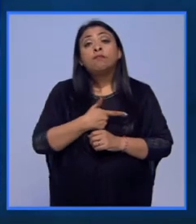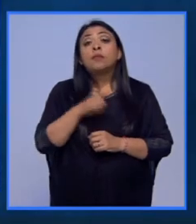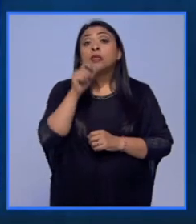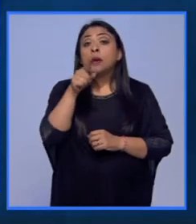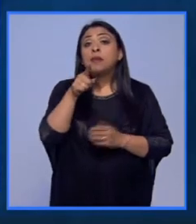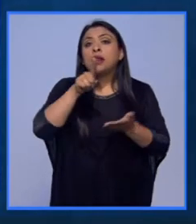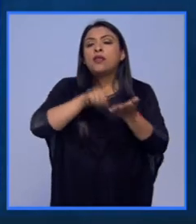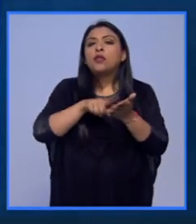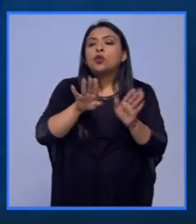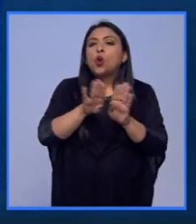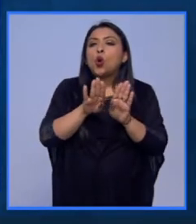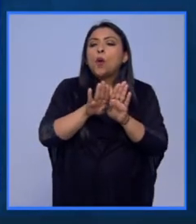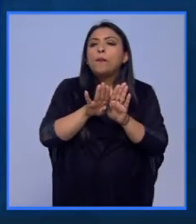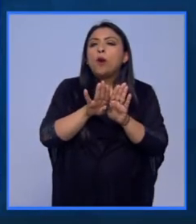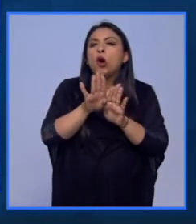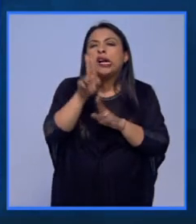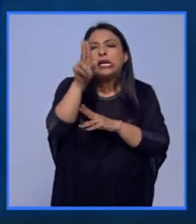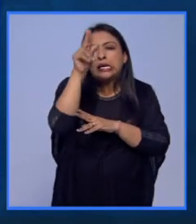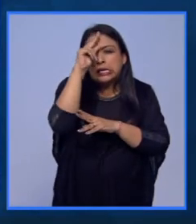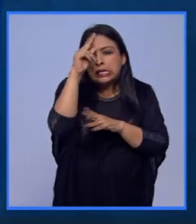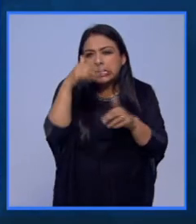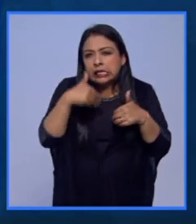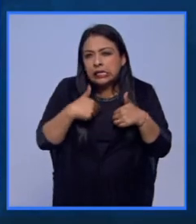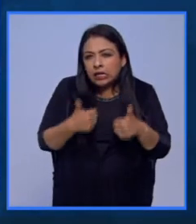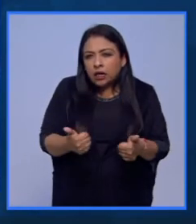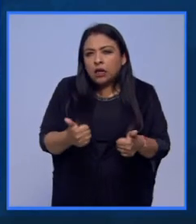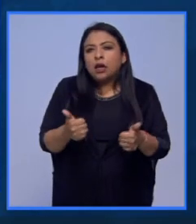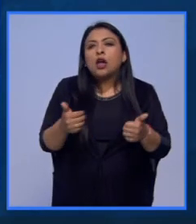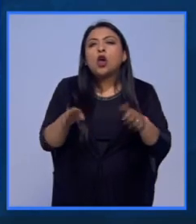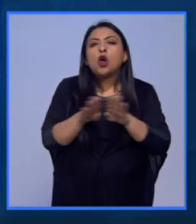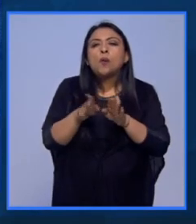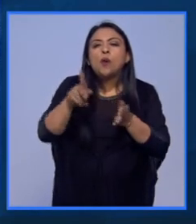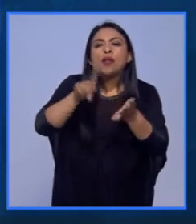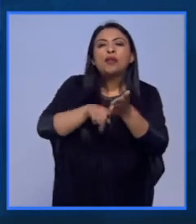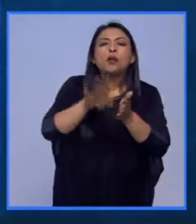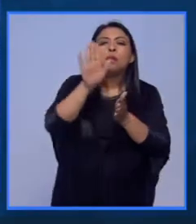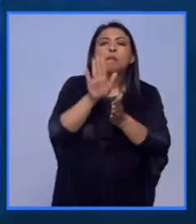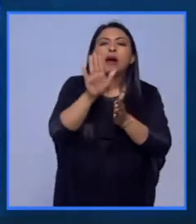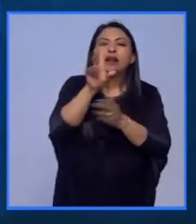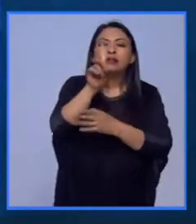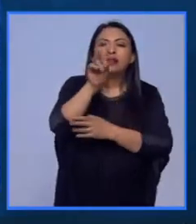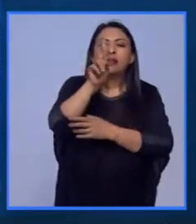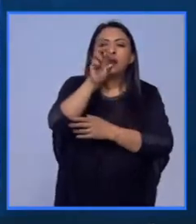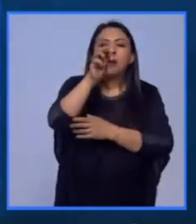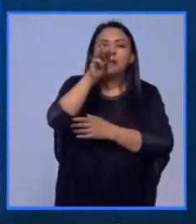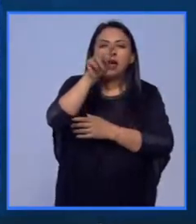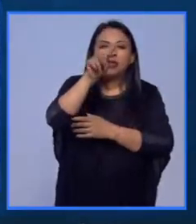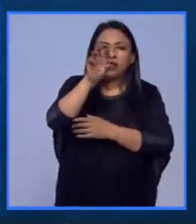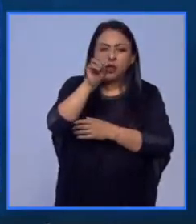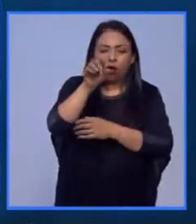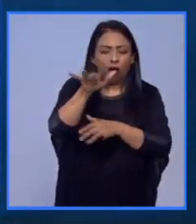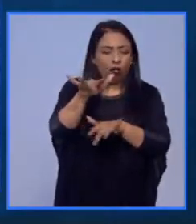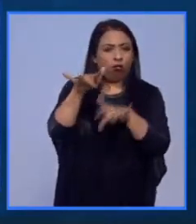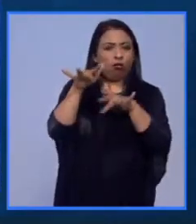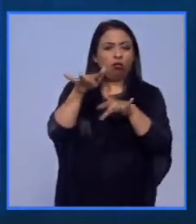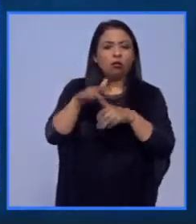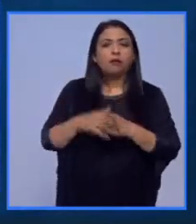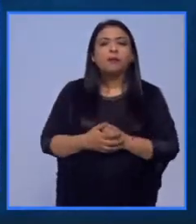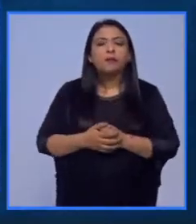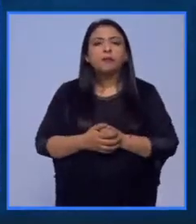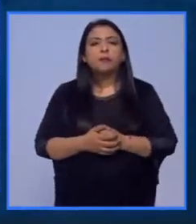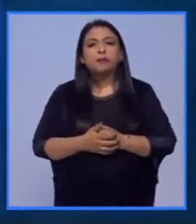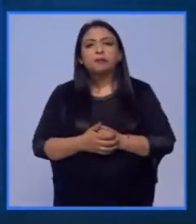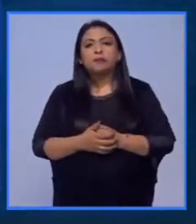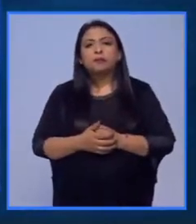And also to be understandable, in the sense of particularly through some kind of a